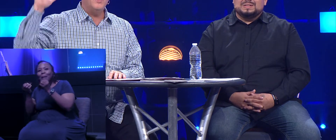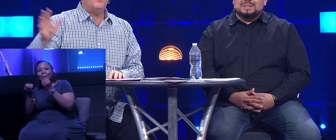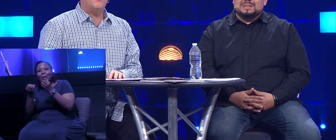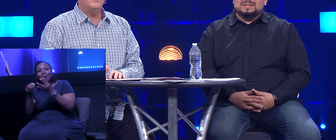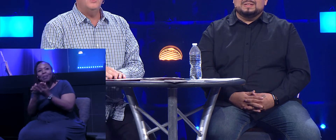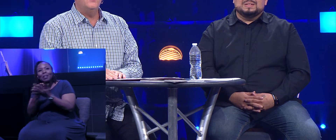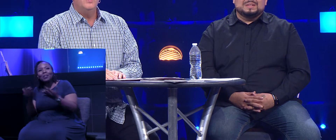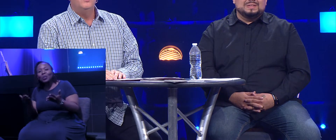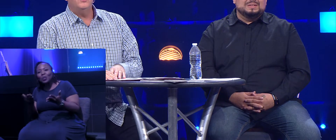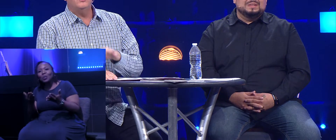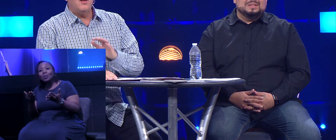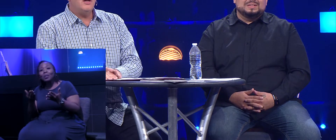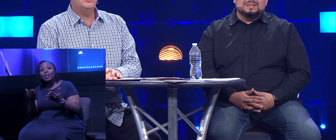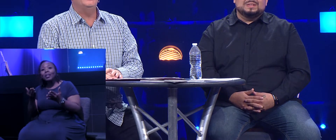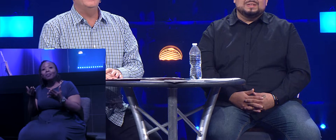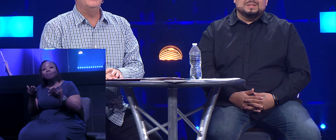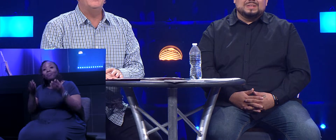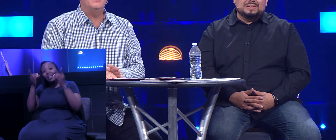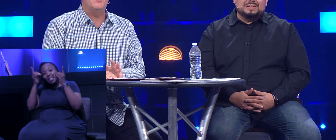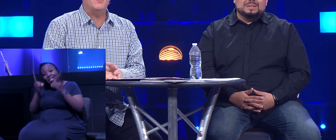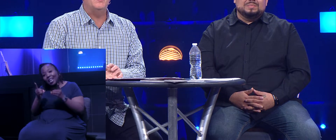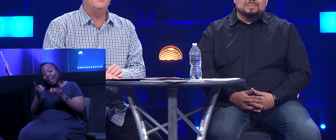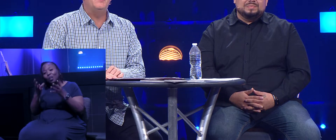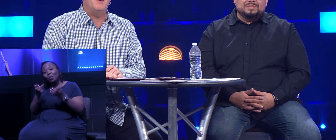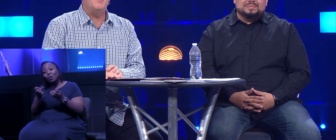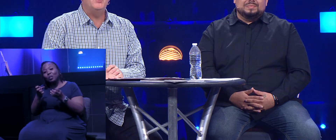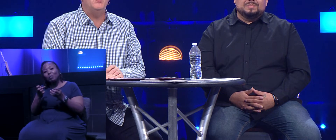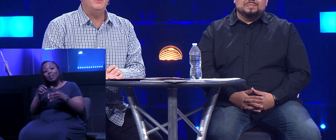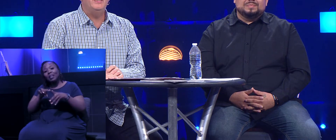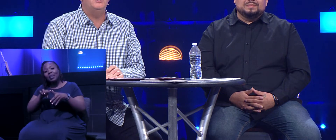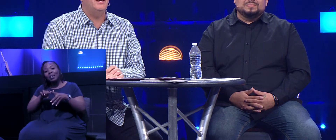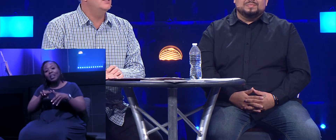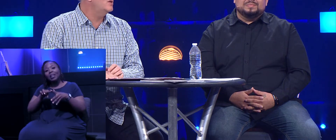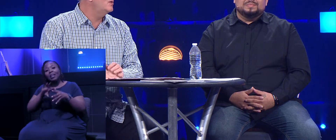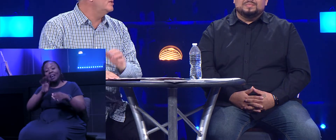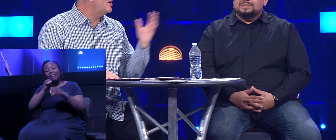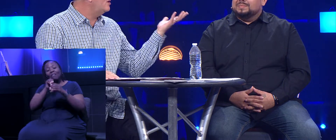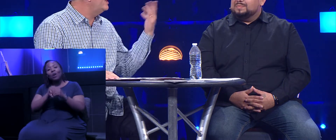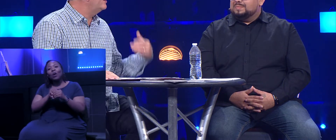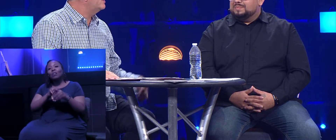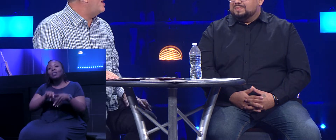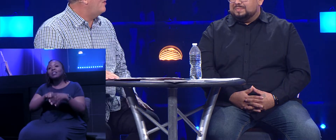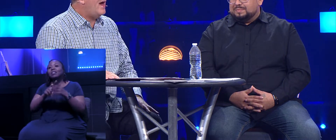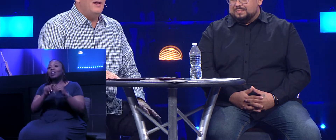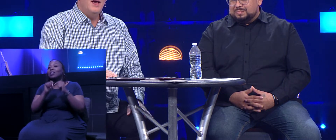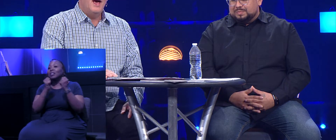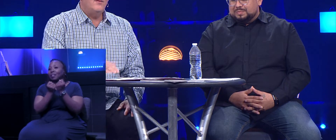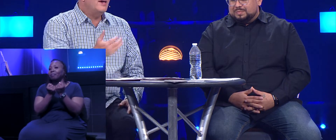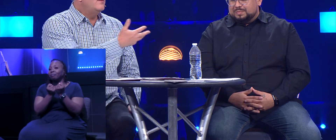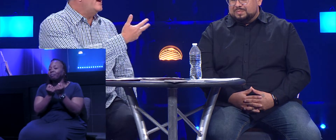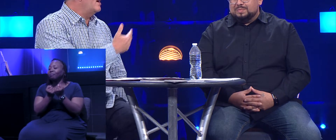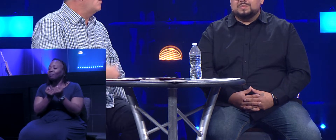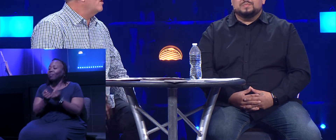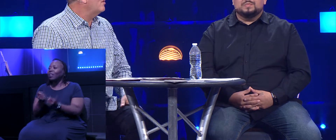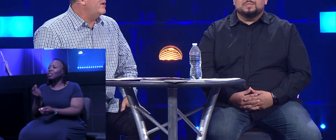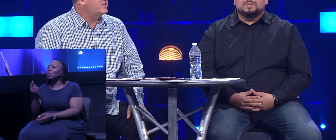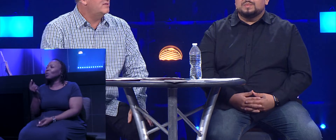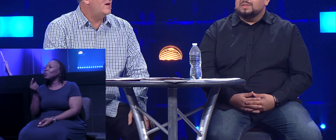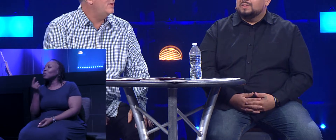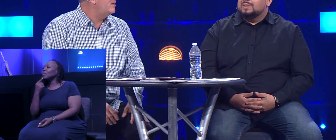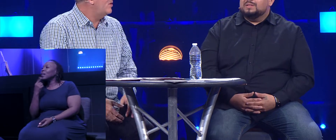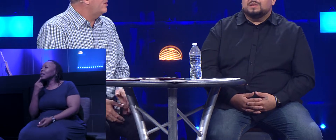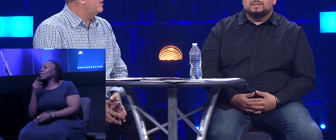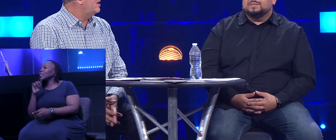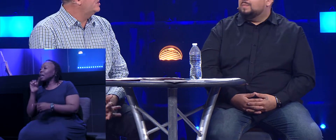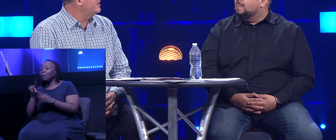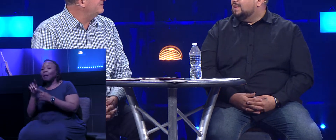that you want to be a part of the launch team, to be a part of Pompano Beach. And so, Gonzalo, tell us about that, how they can find out more information